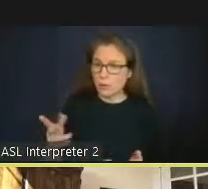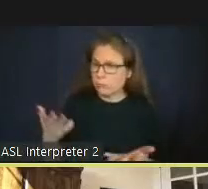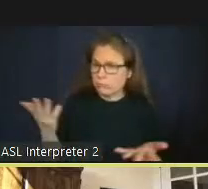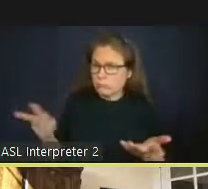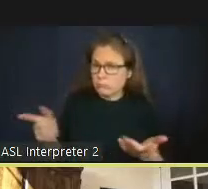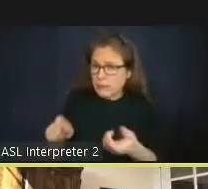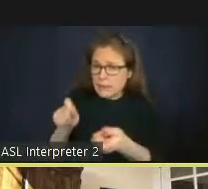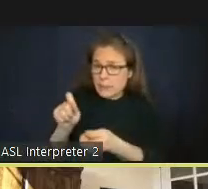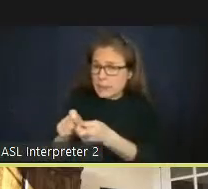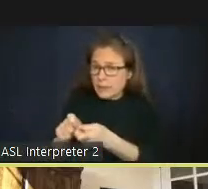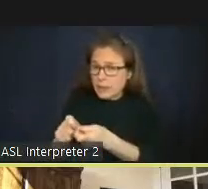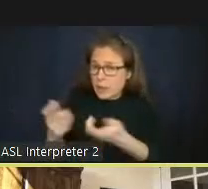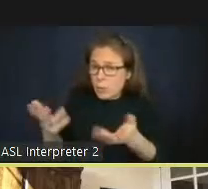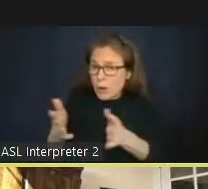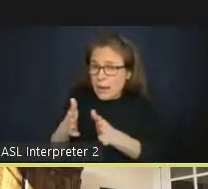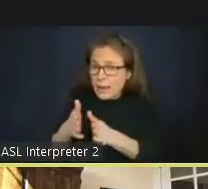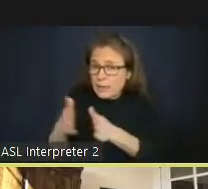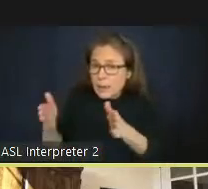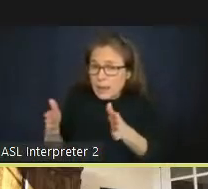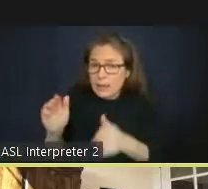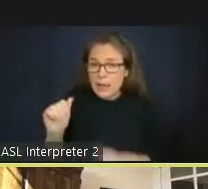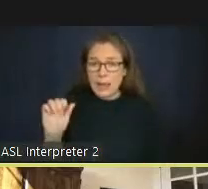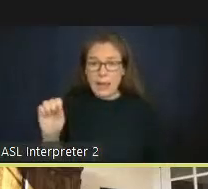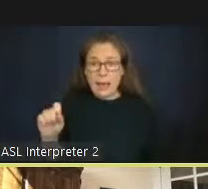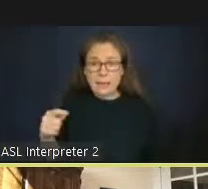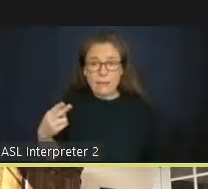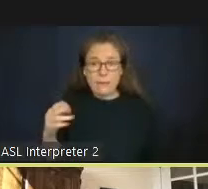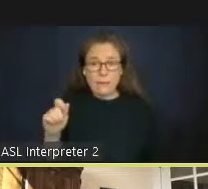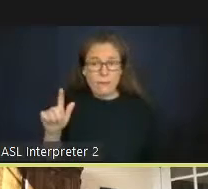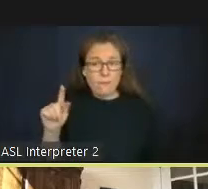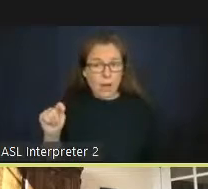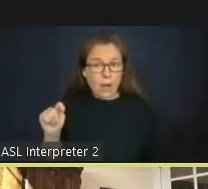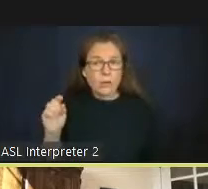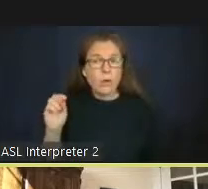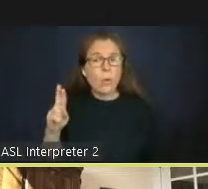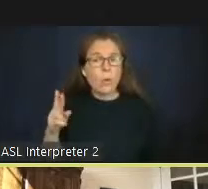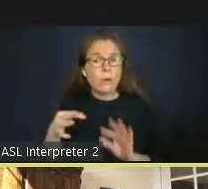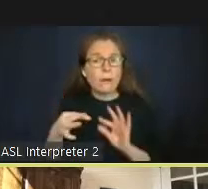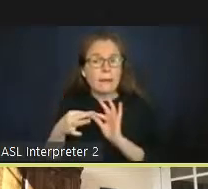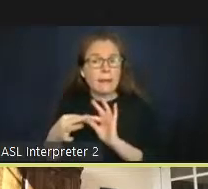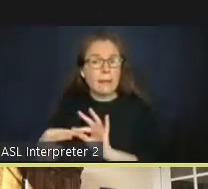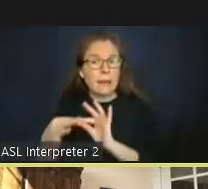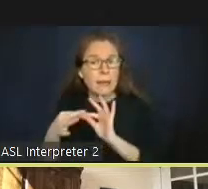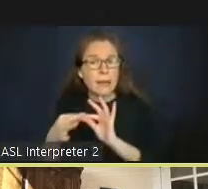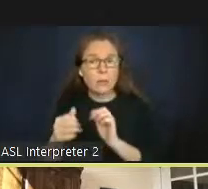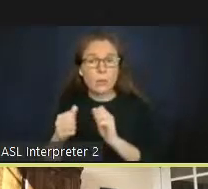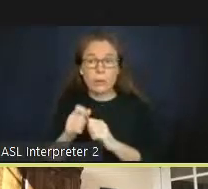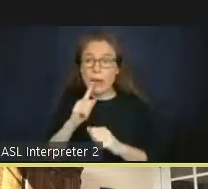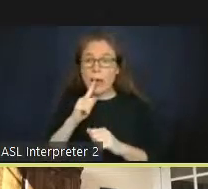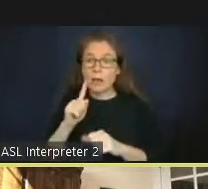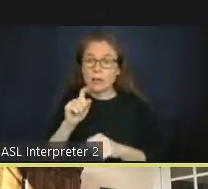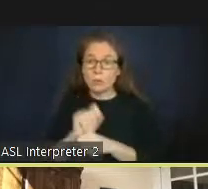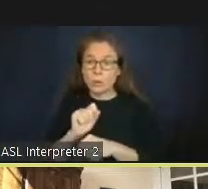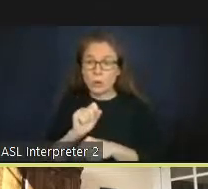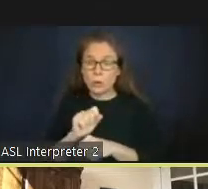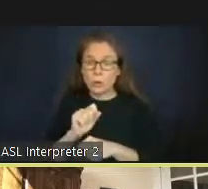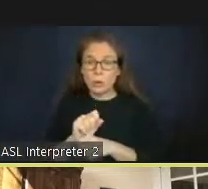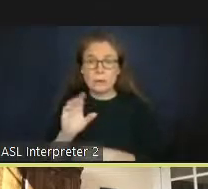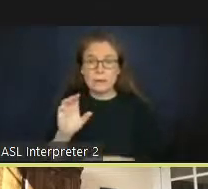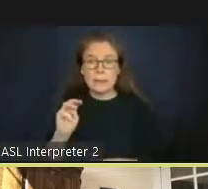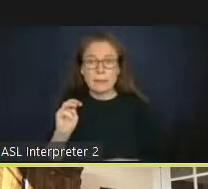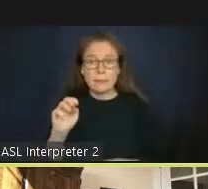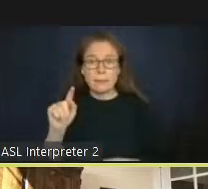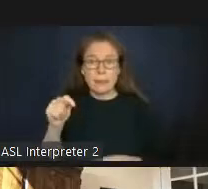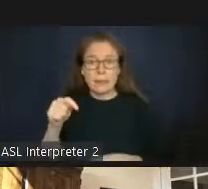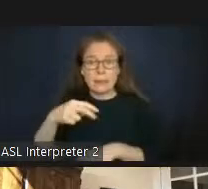being expanded asphalt area, or is it going to connect with a actual cement sidewalk?